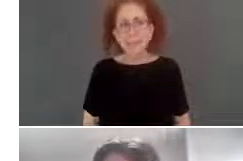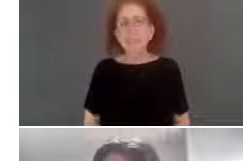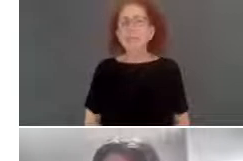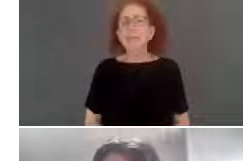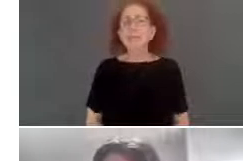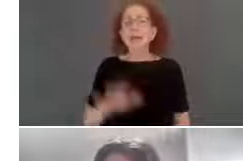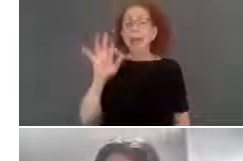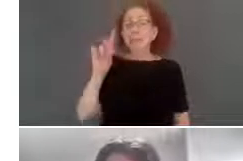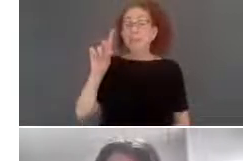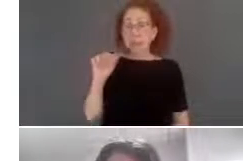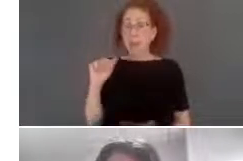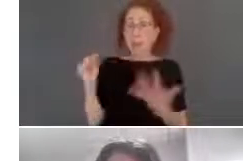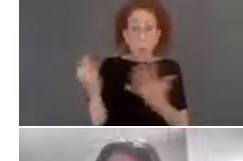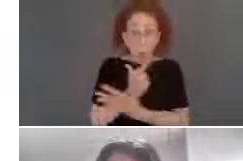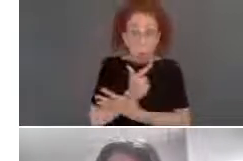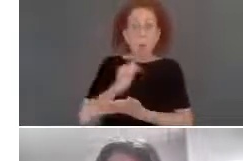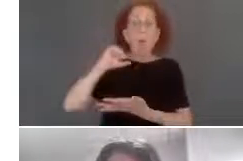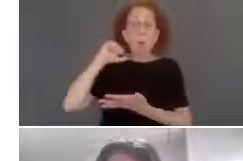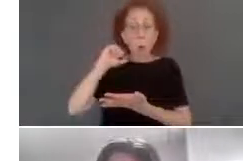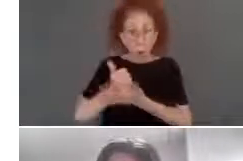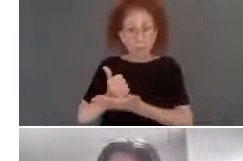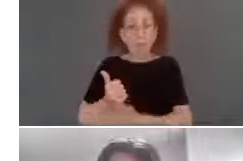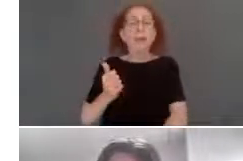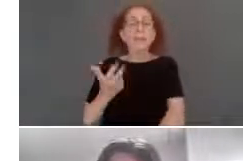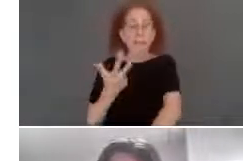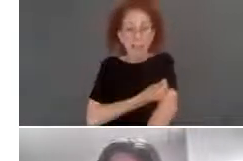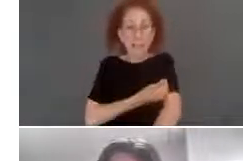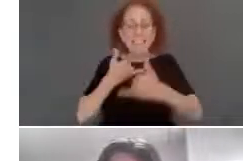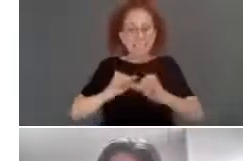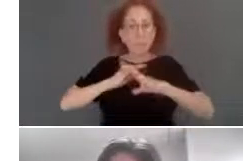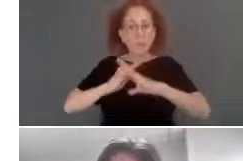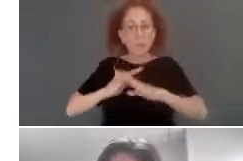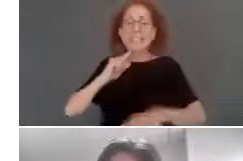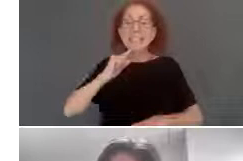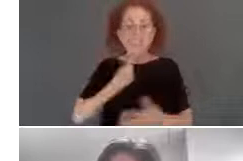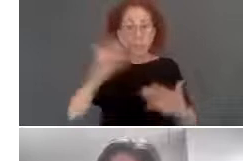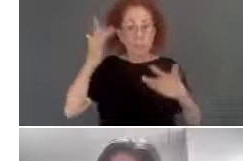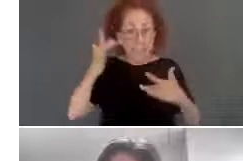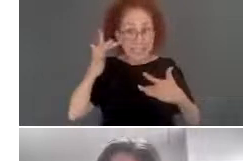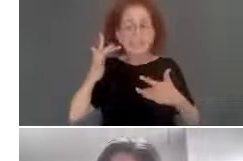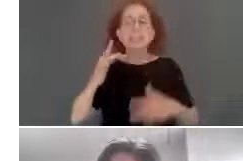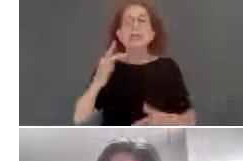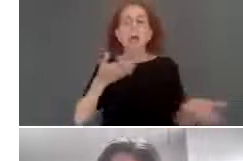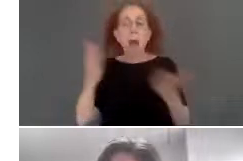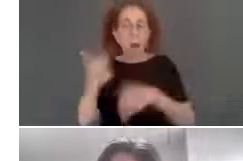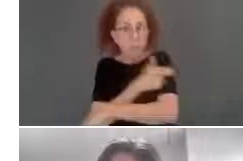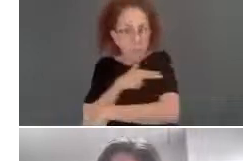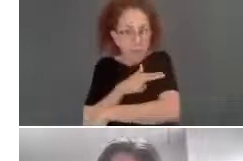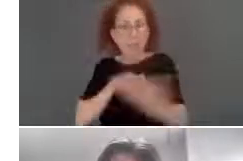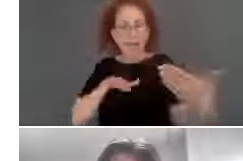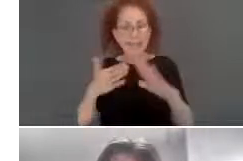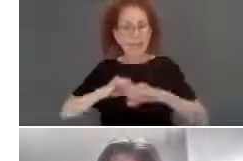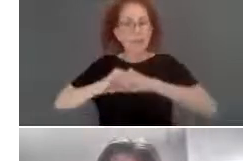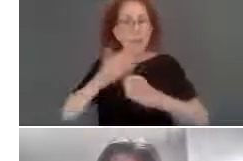FDA authorized vaccines prevent severe disease, hospitalization, and deaths very well. And we'll talk about